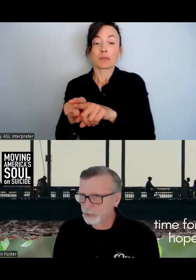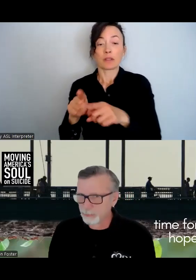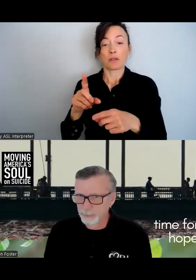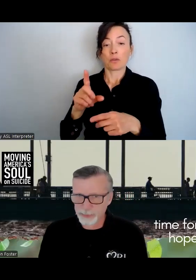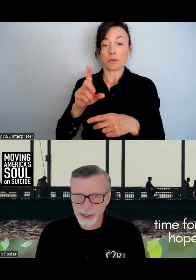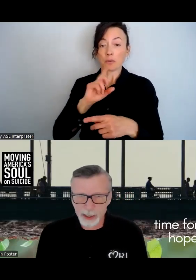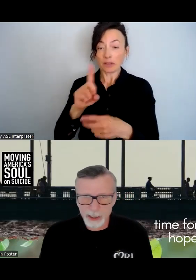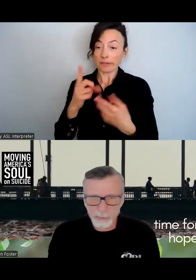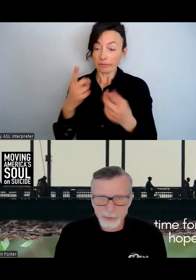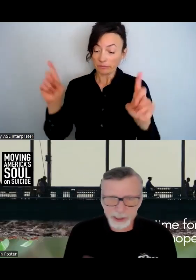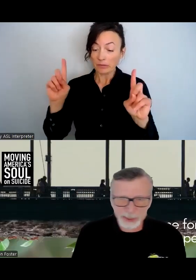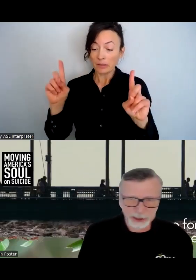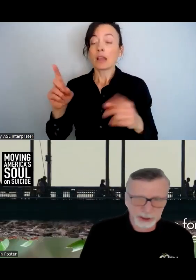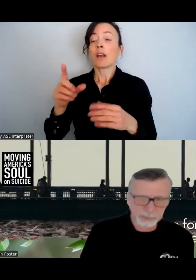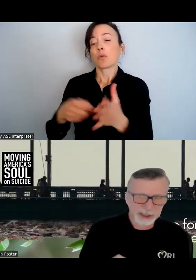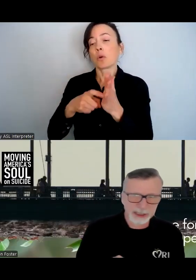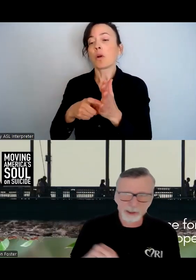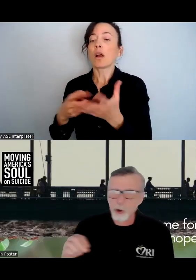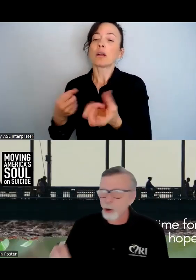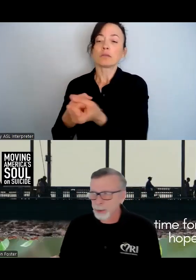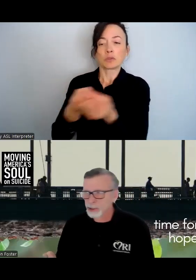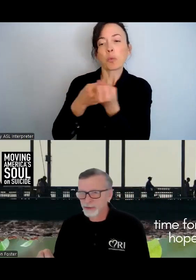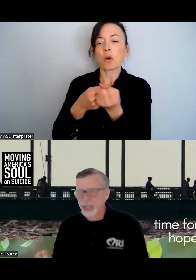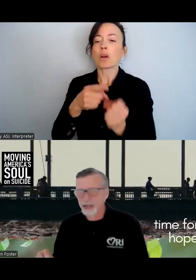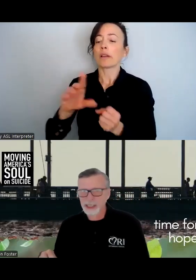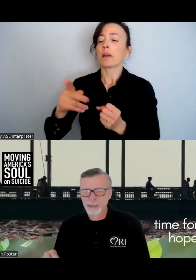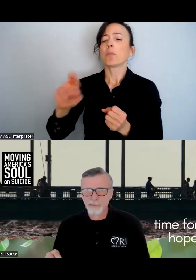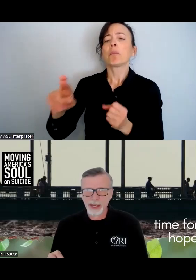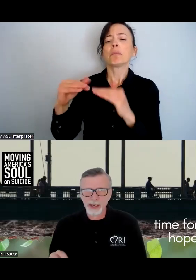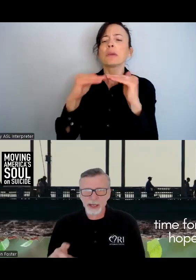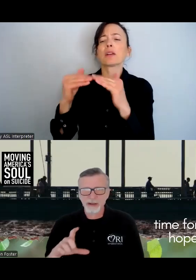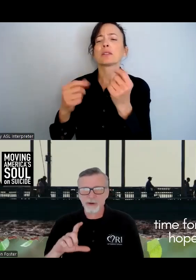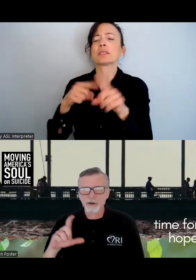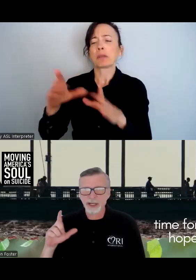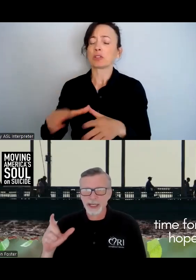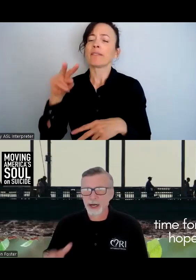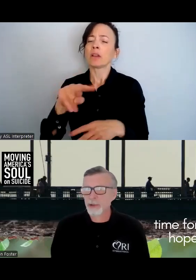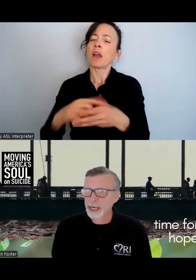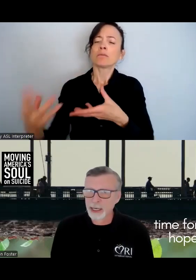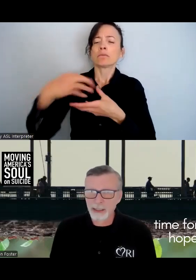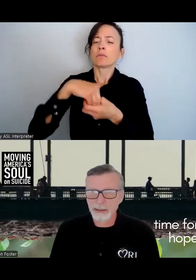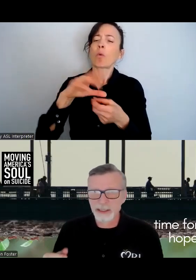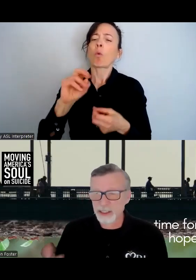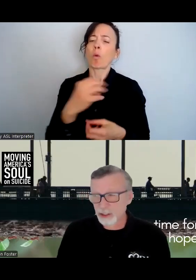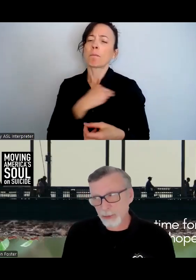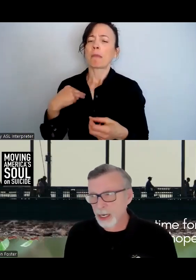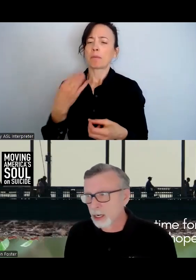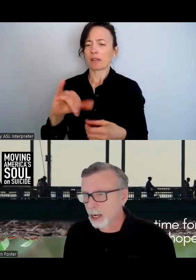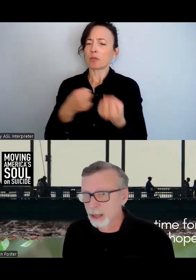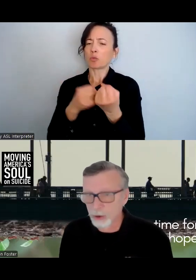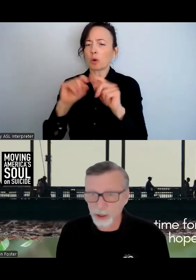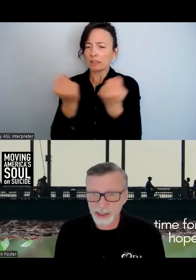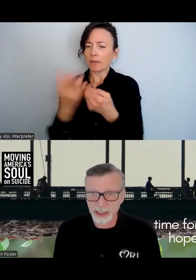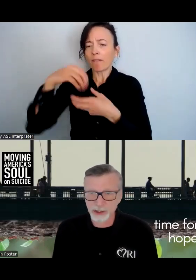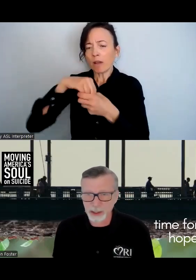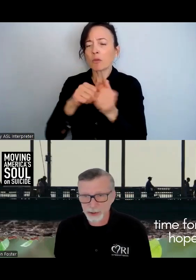shift. Peer specialists should be seen as core members of the care team, involved in the care planning, decision-making,